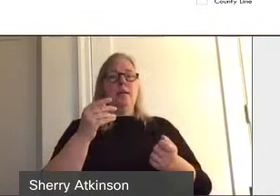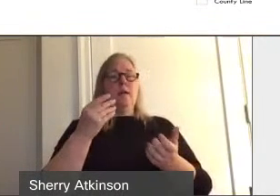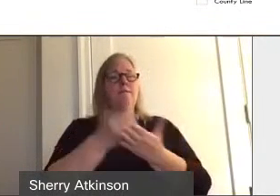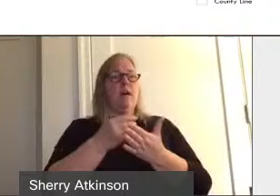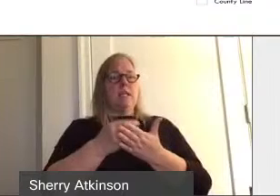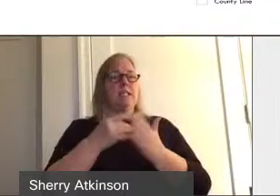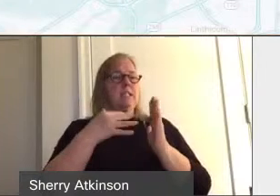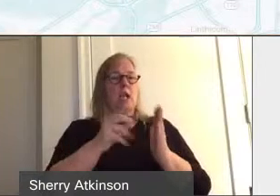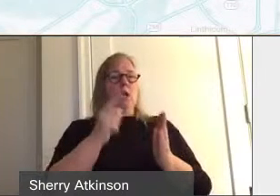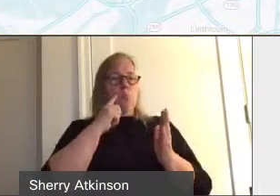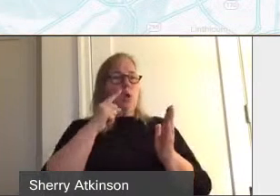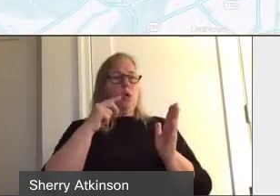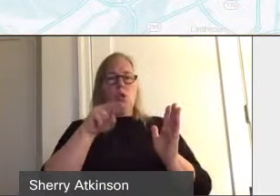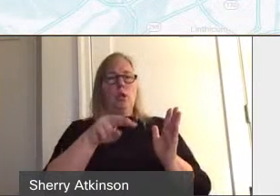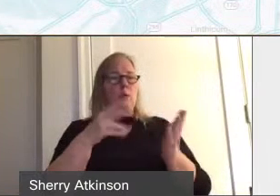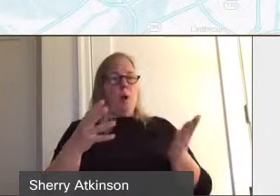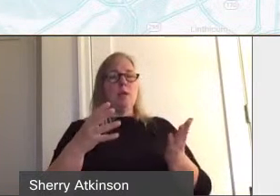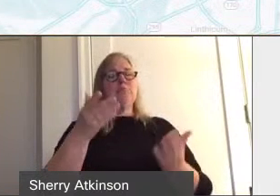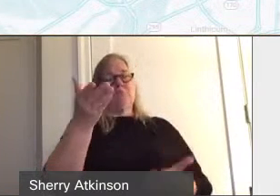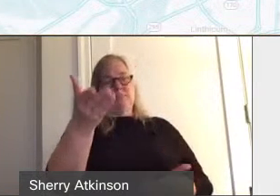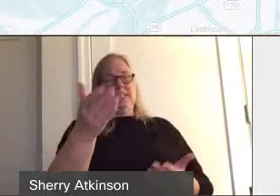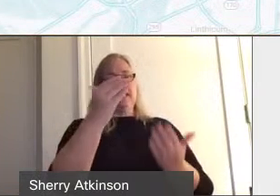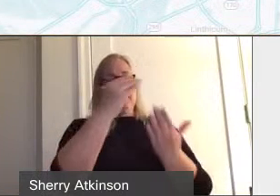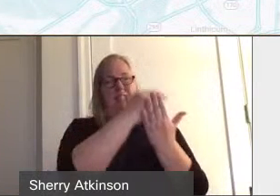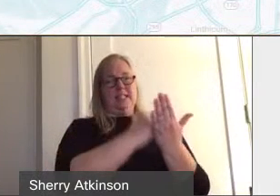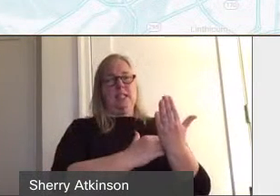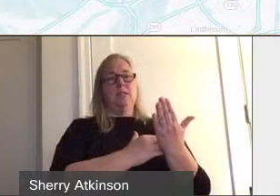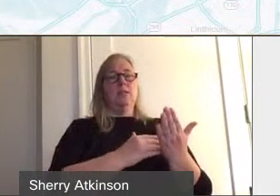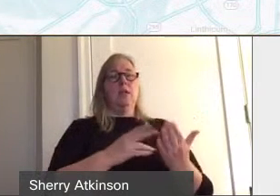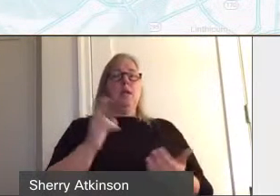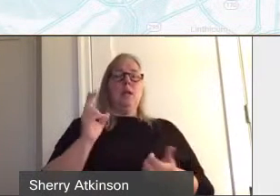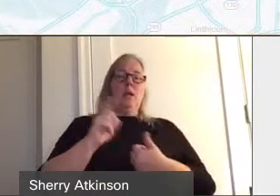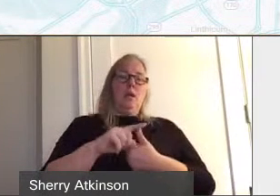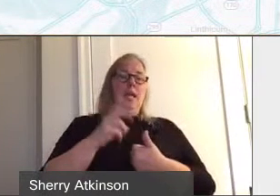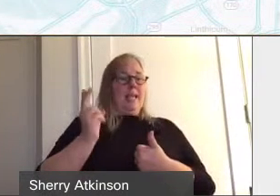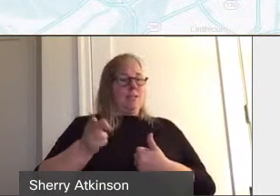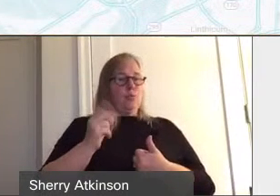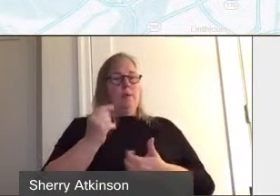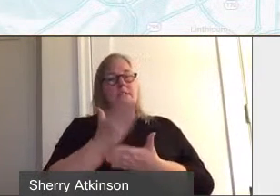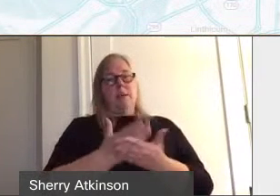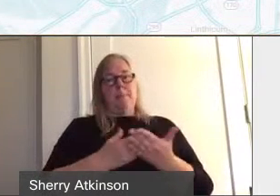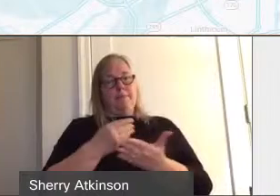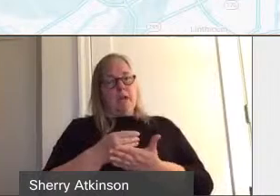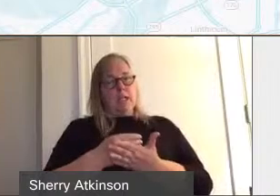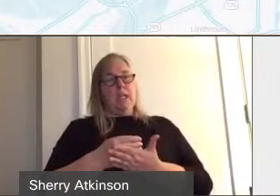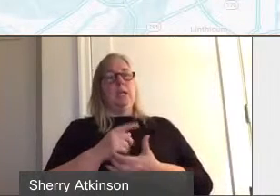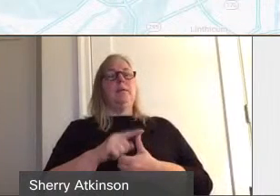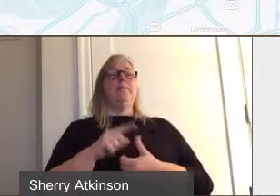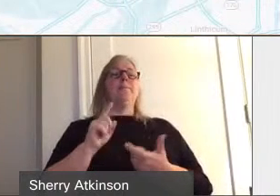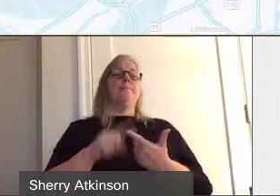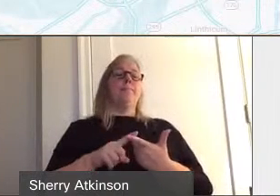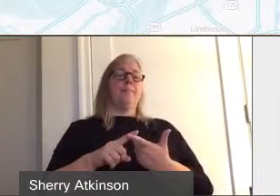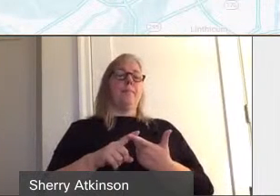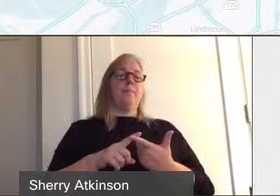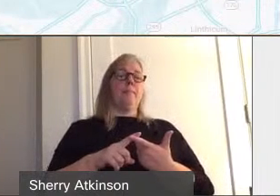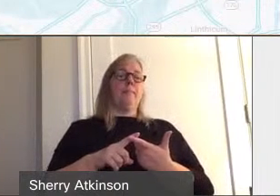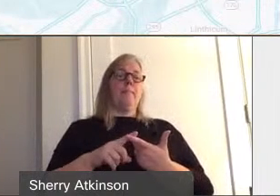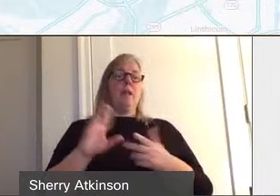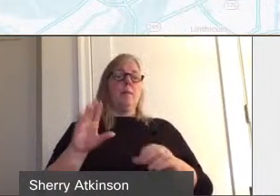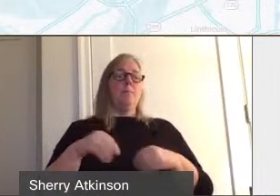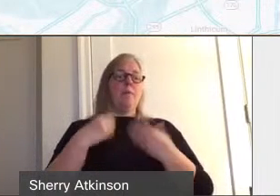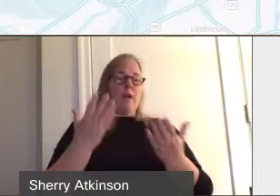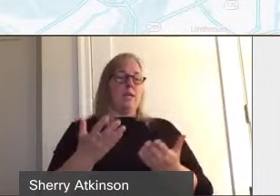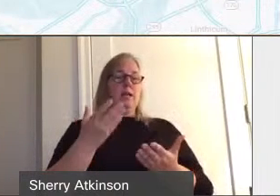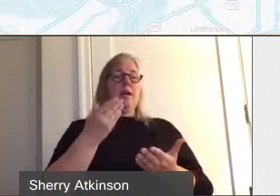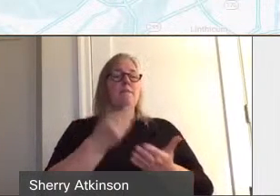few things that are listed on this next slide. Just a history of some of the funding and providing